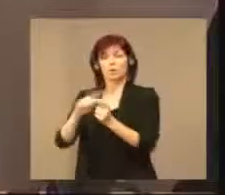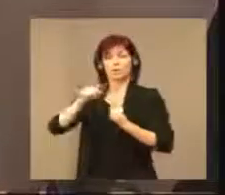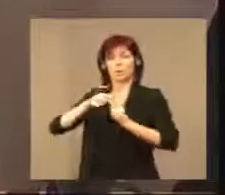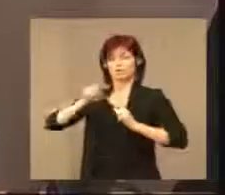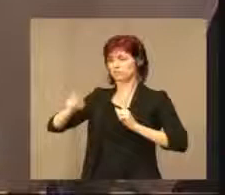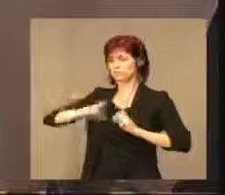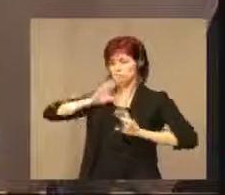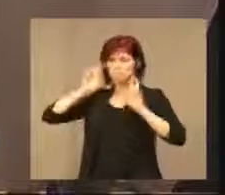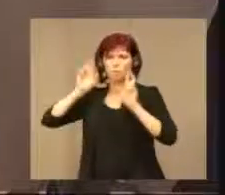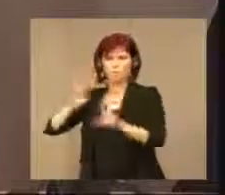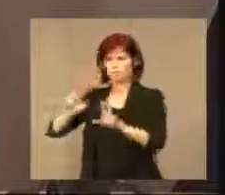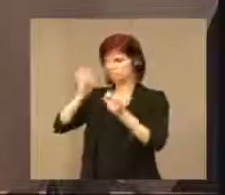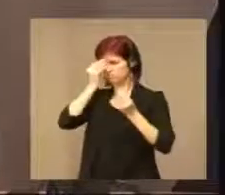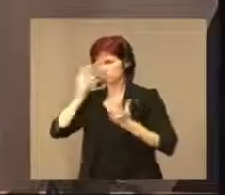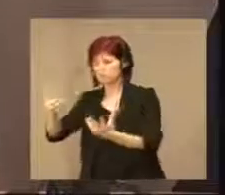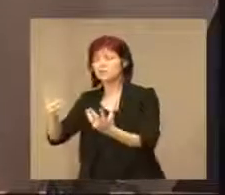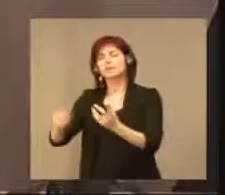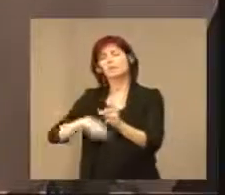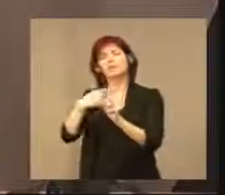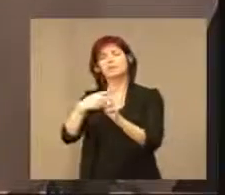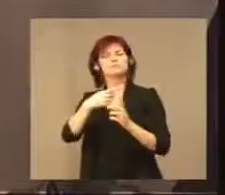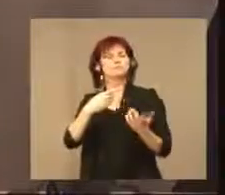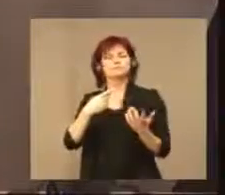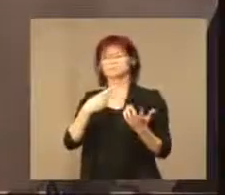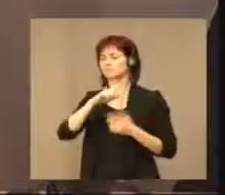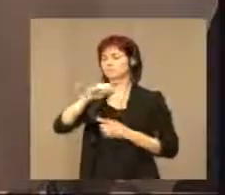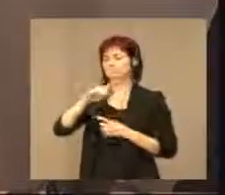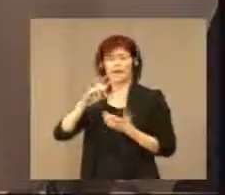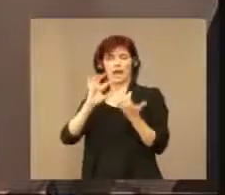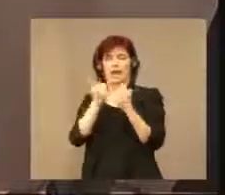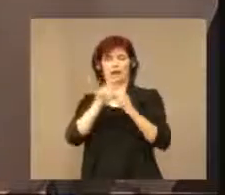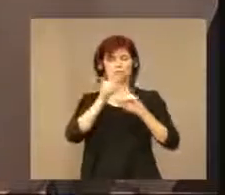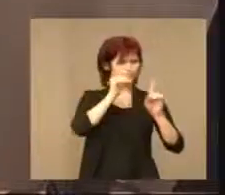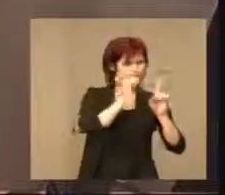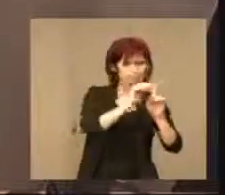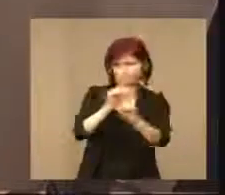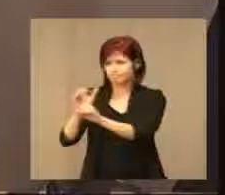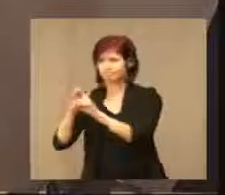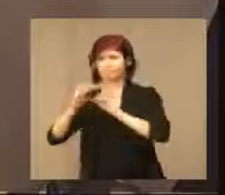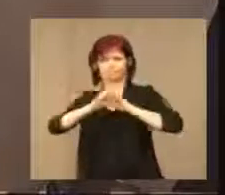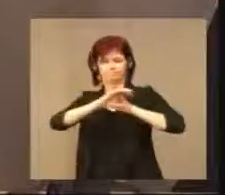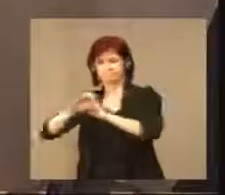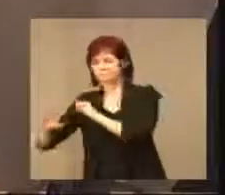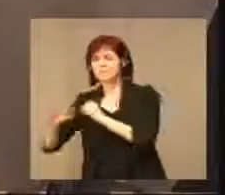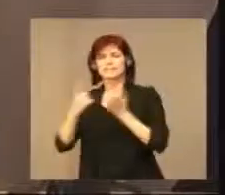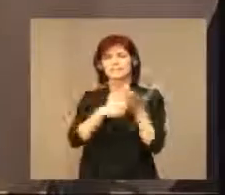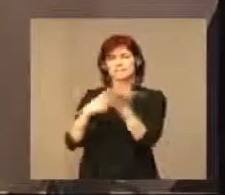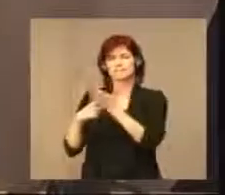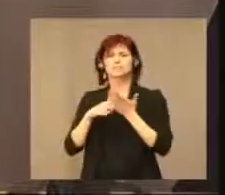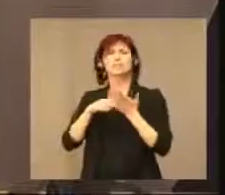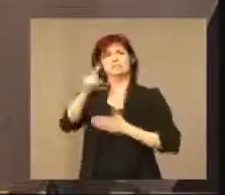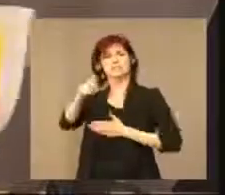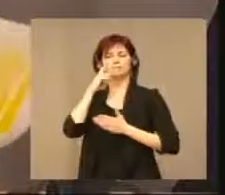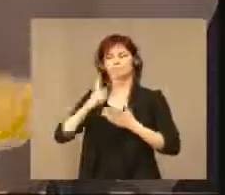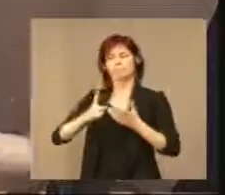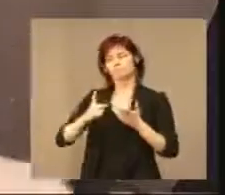its implementation, and how to more generally raise accessibility awareness and support for First Nations in improving